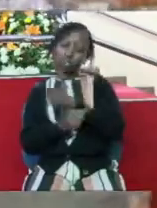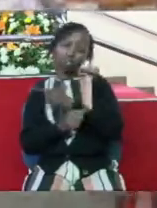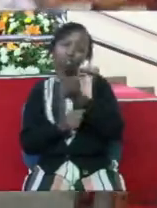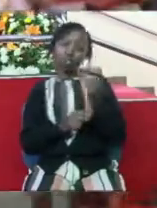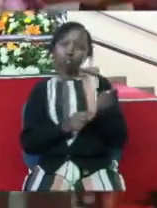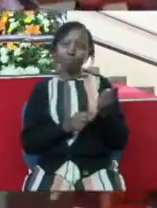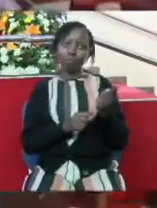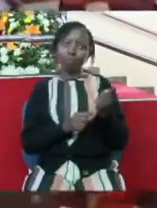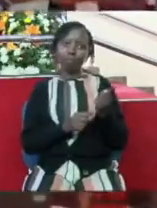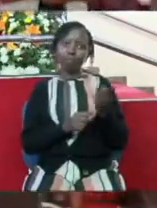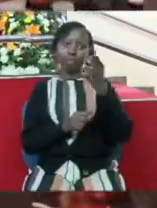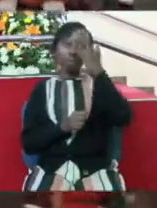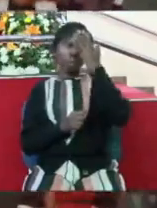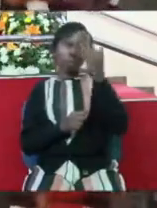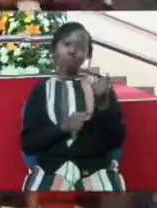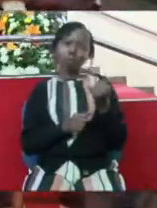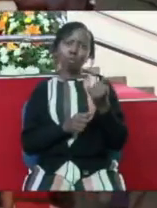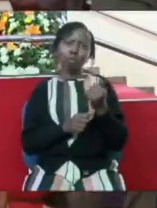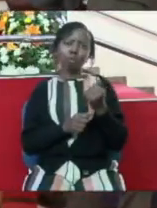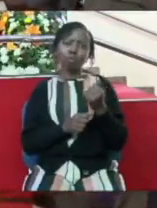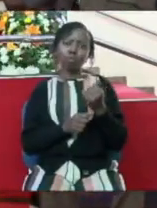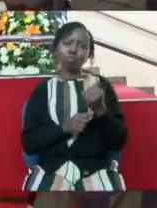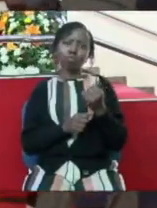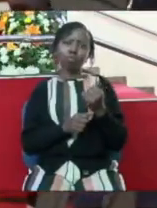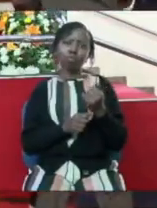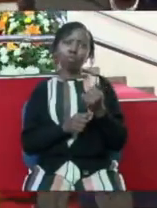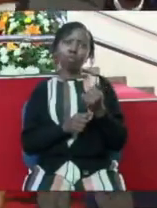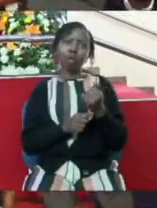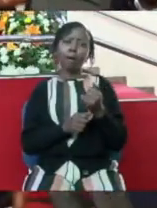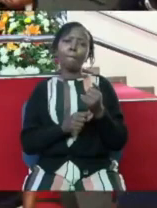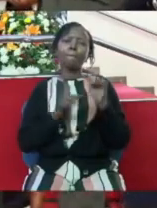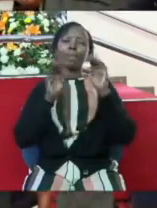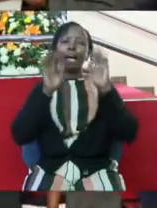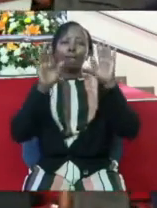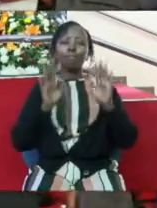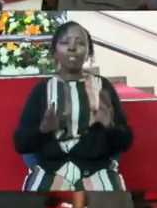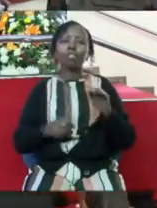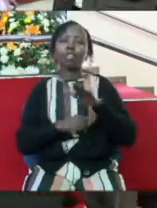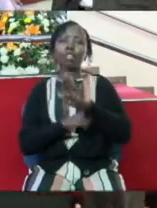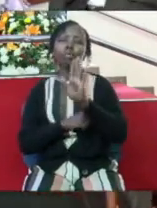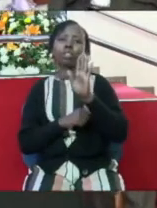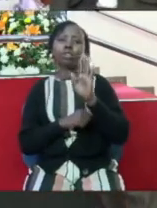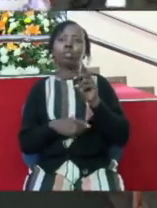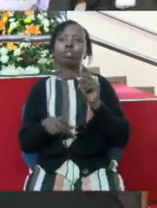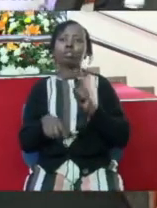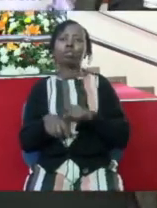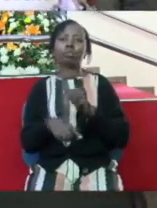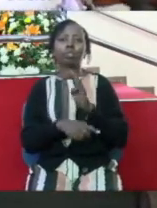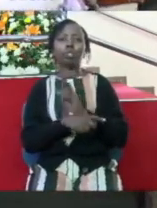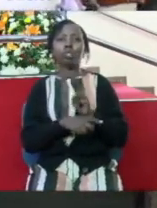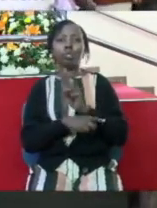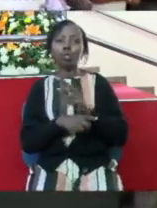ibadilisha kwa ajili yako. Because you are meant to be used for noble purposes. Kwa sababu umetakaswa kutengenezwa kwa kazi ya kipekee. You are meant to be used for noble